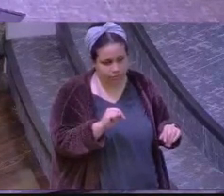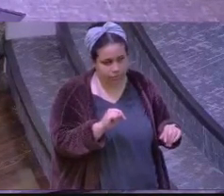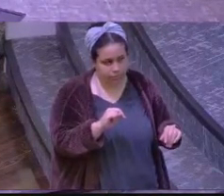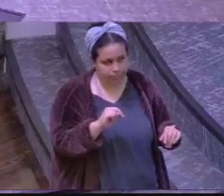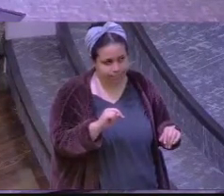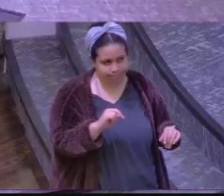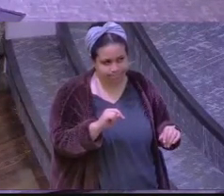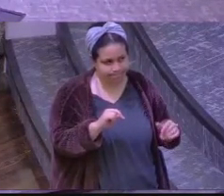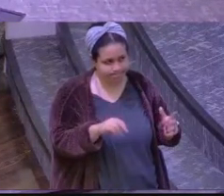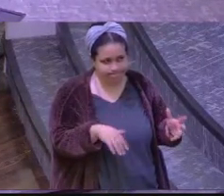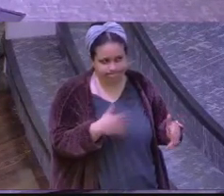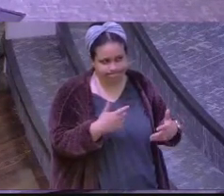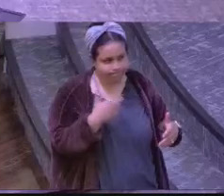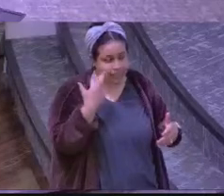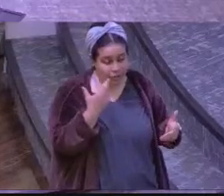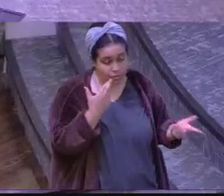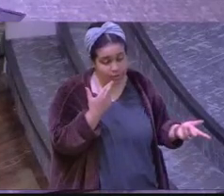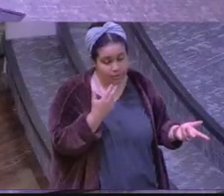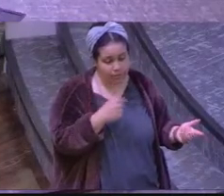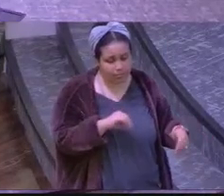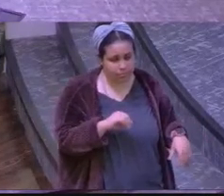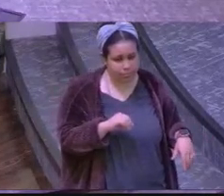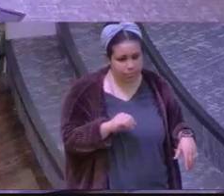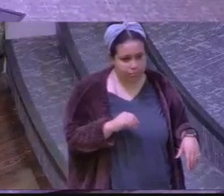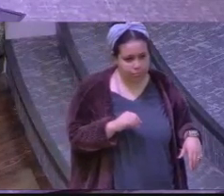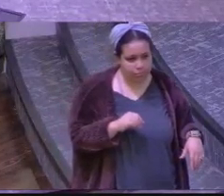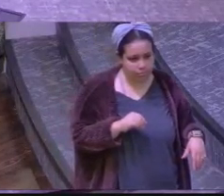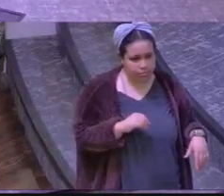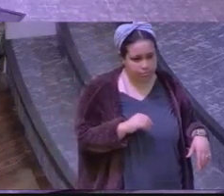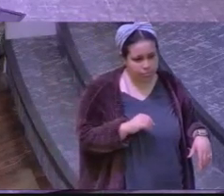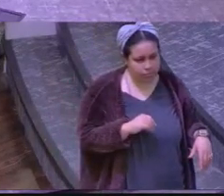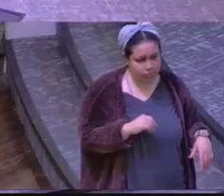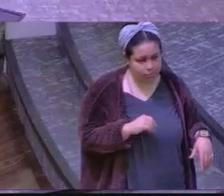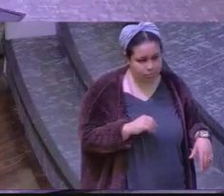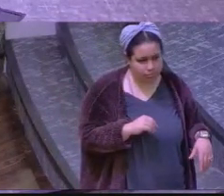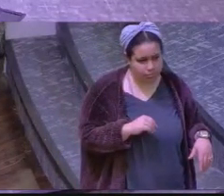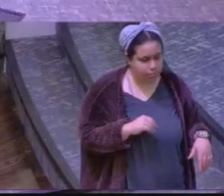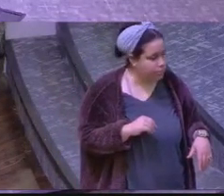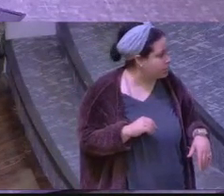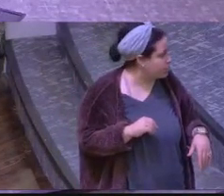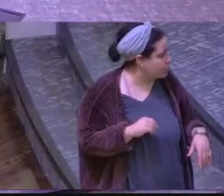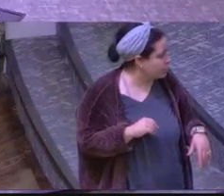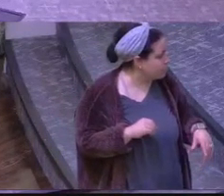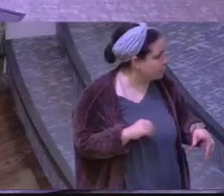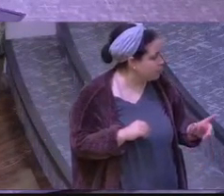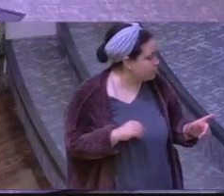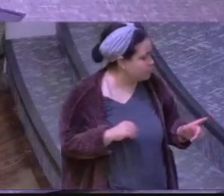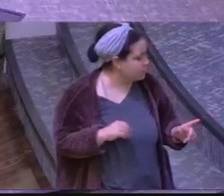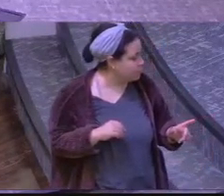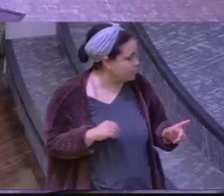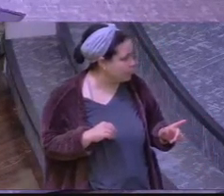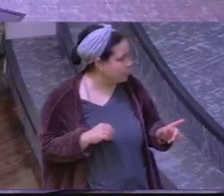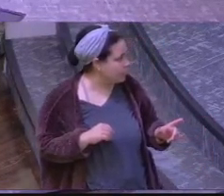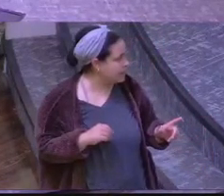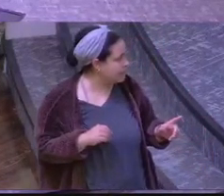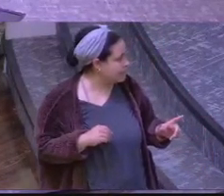But that's the reason. It's because of the housing part. All right, the next question is on